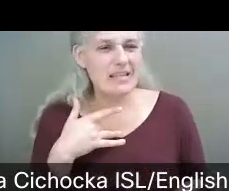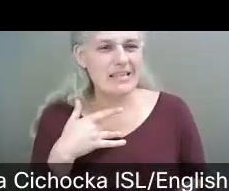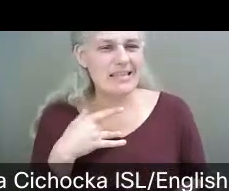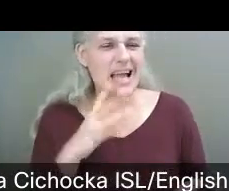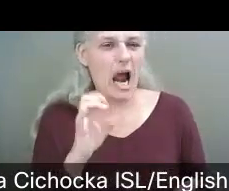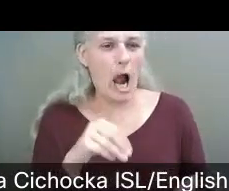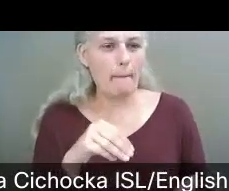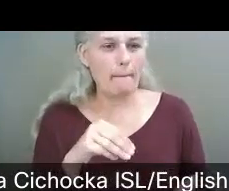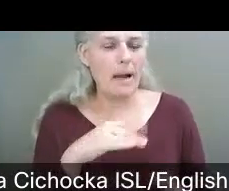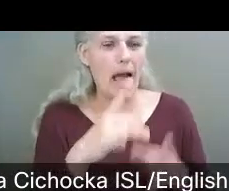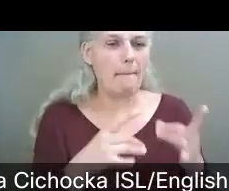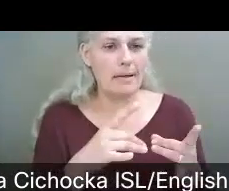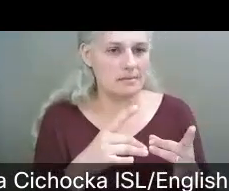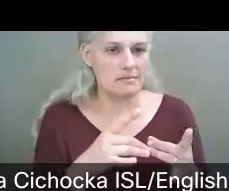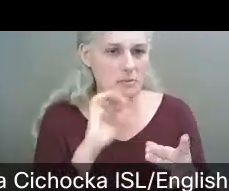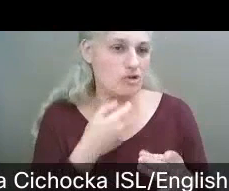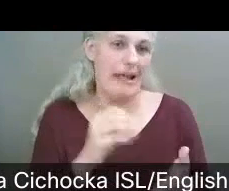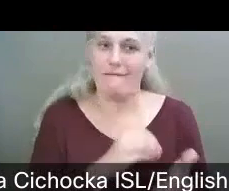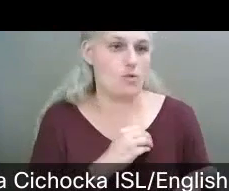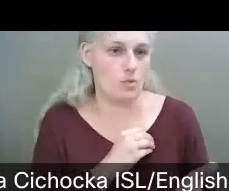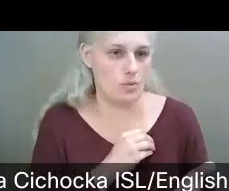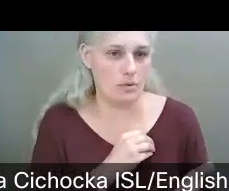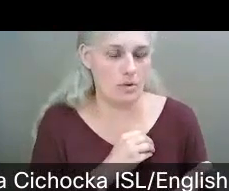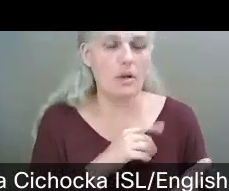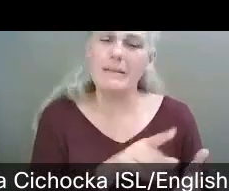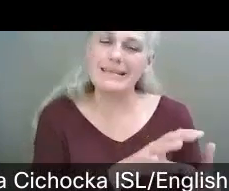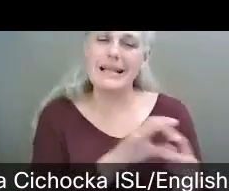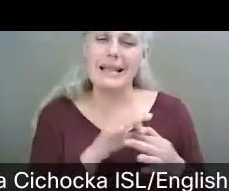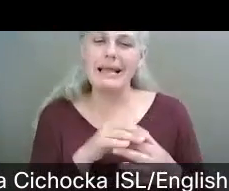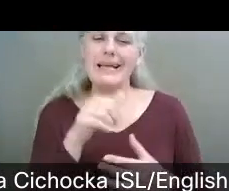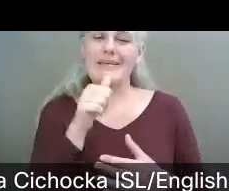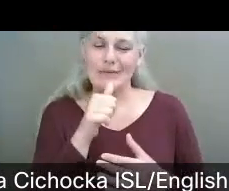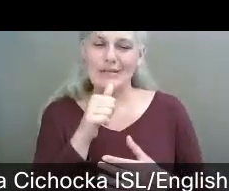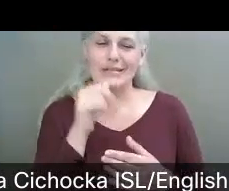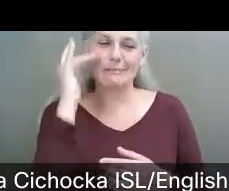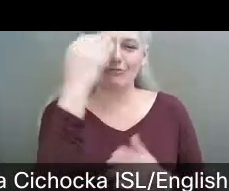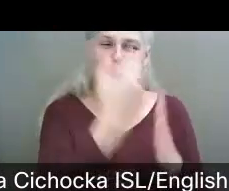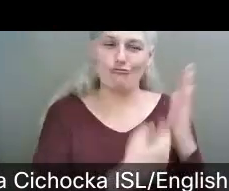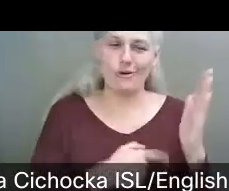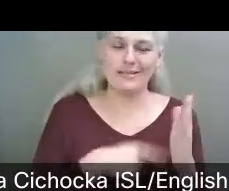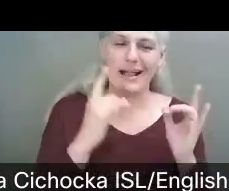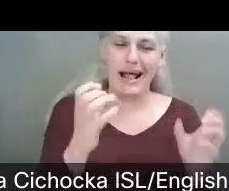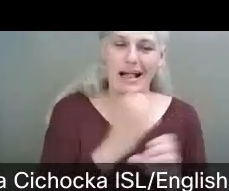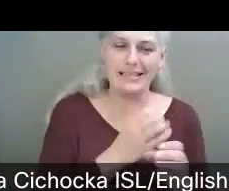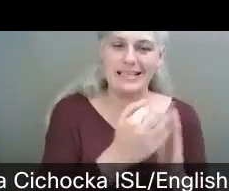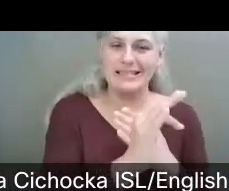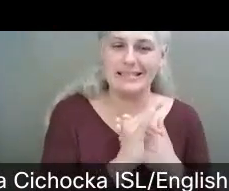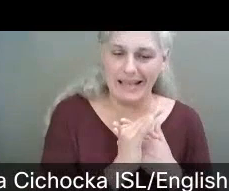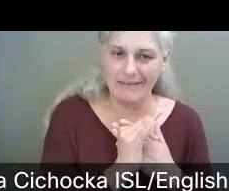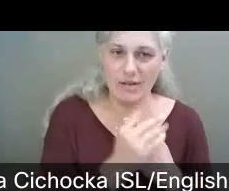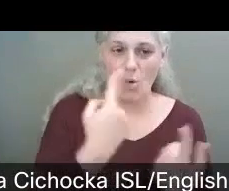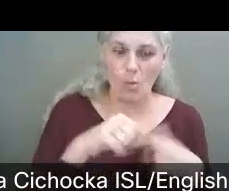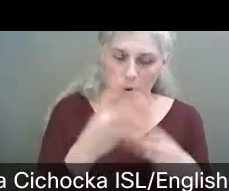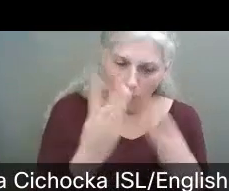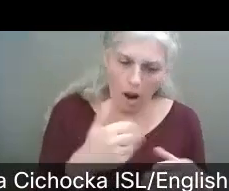unavoidable, which is going against the basic principles of healthcare safety. Like, we're all invested in